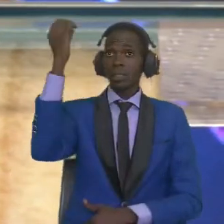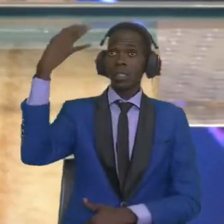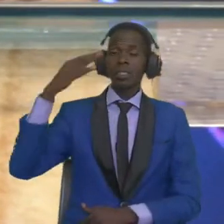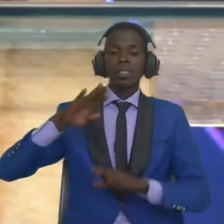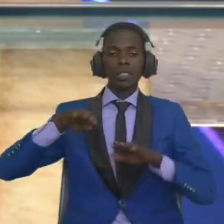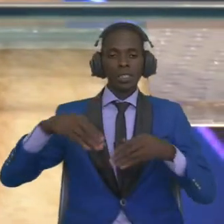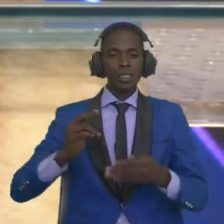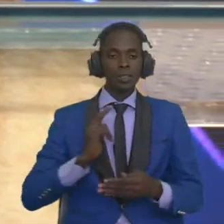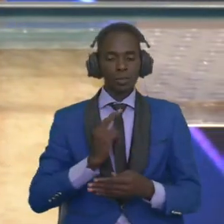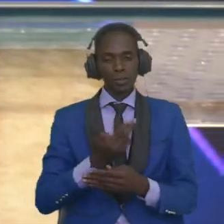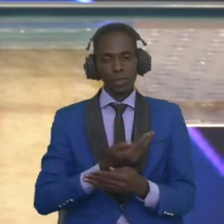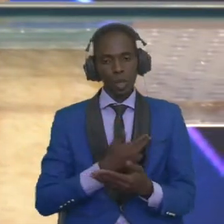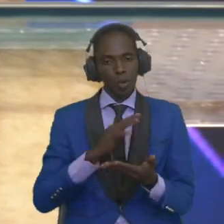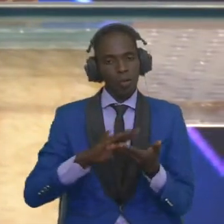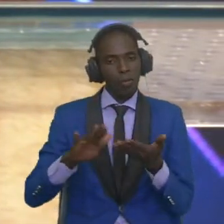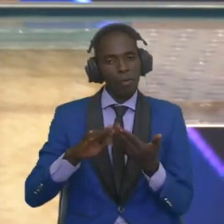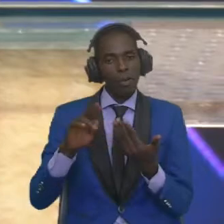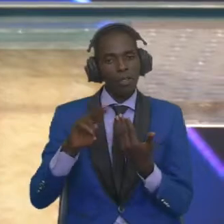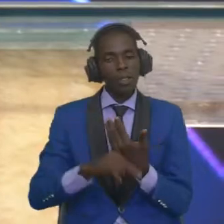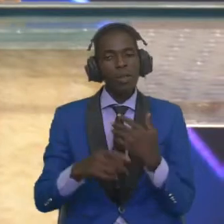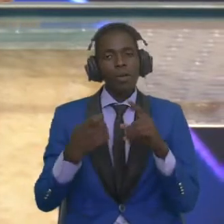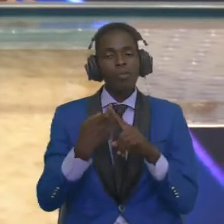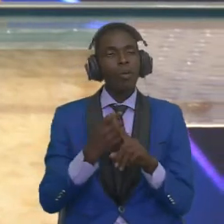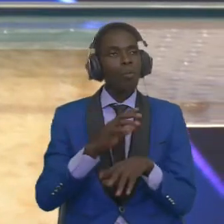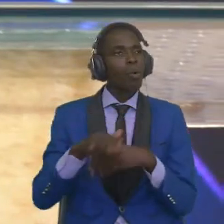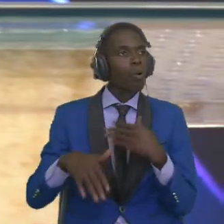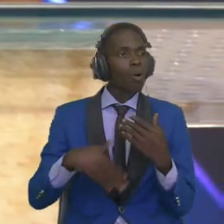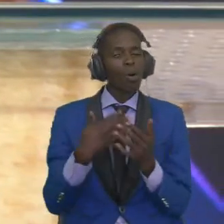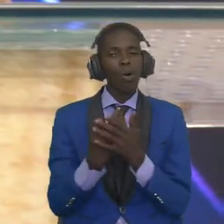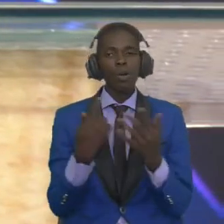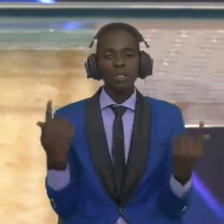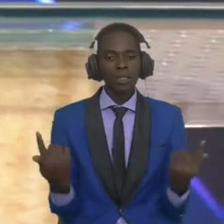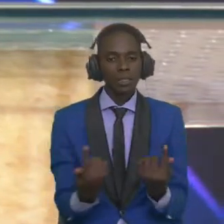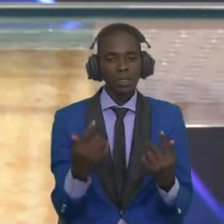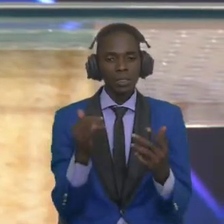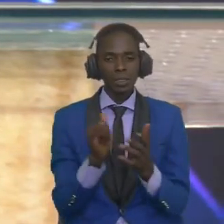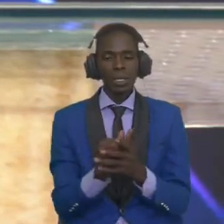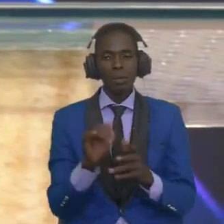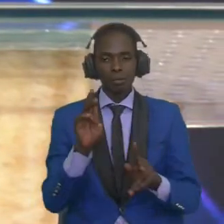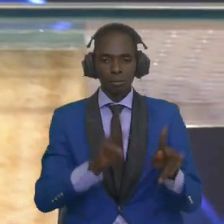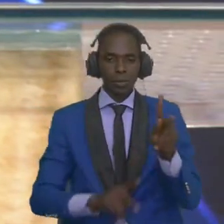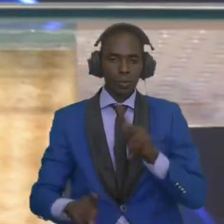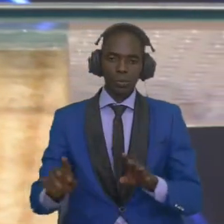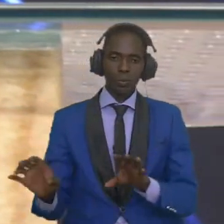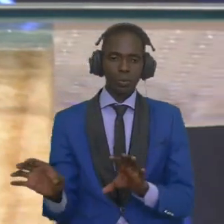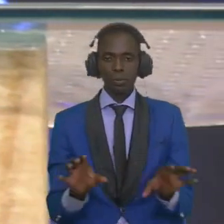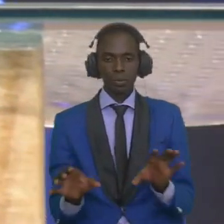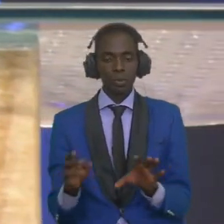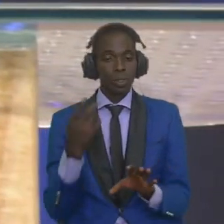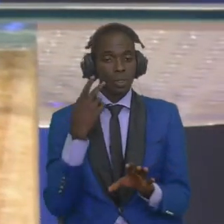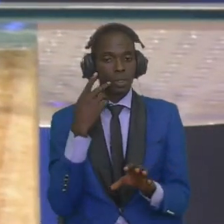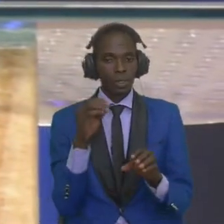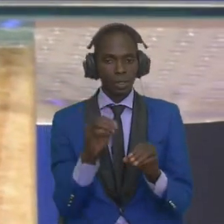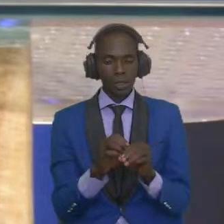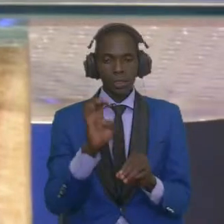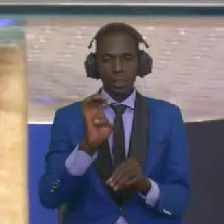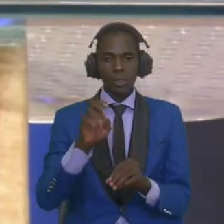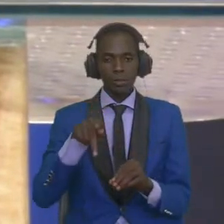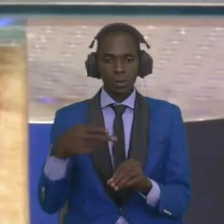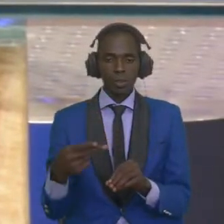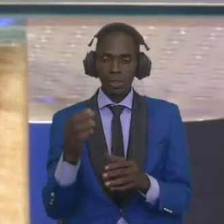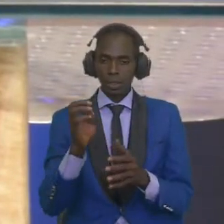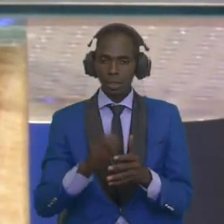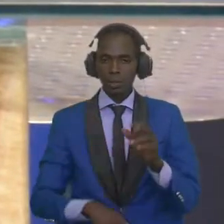of sins for every sin man ever committed. Chapter 2, Ephesians chapter 2,